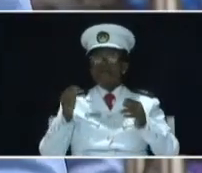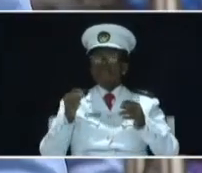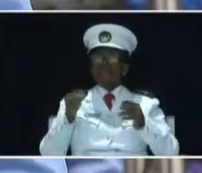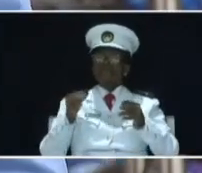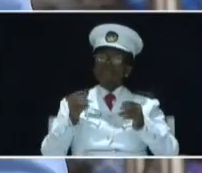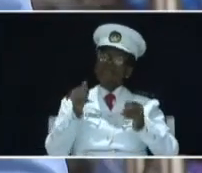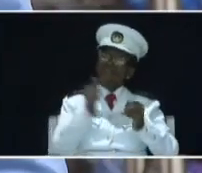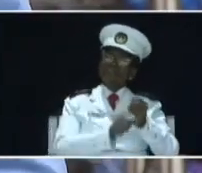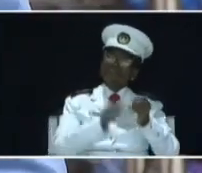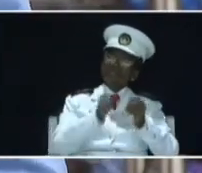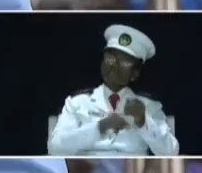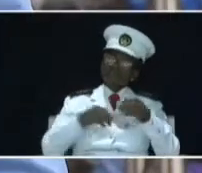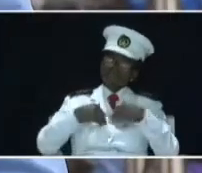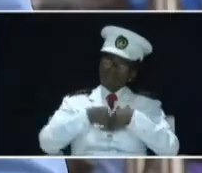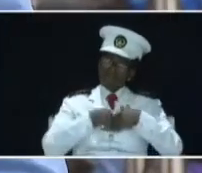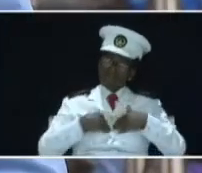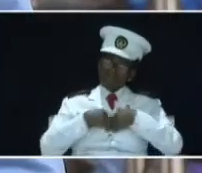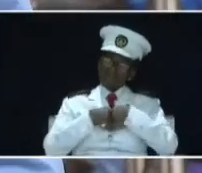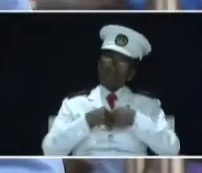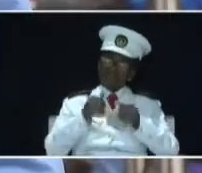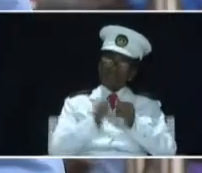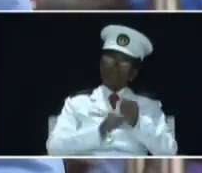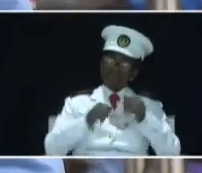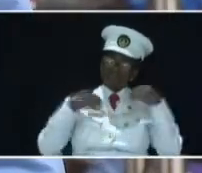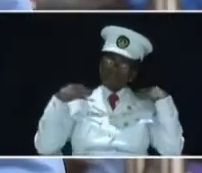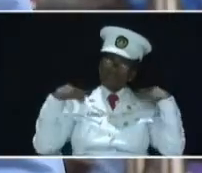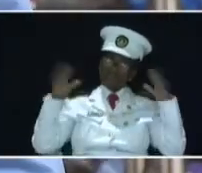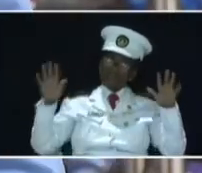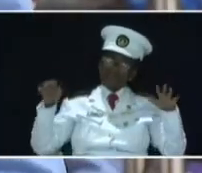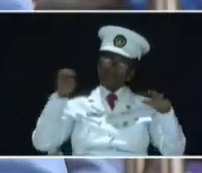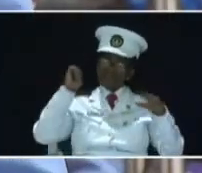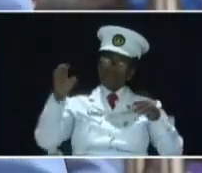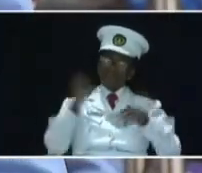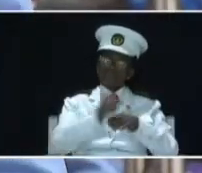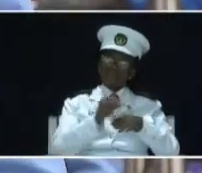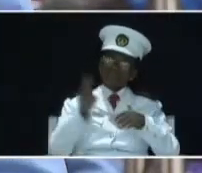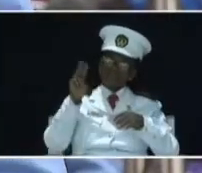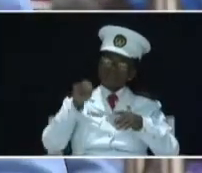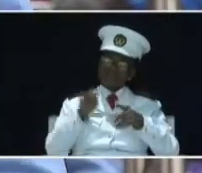every animal, every bird, He took them to Adam.